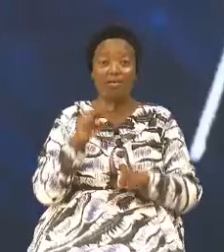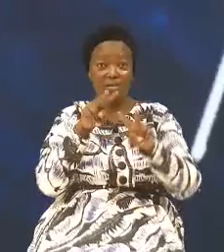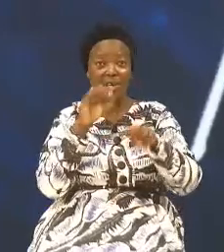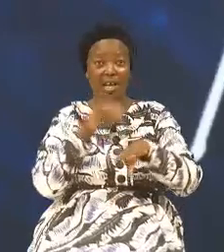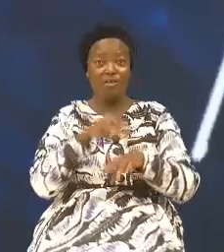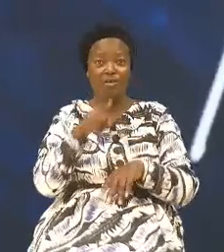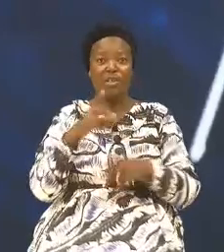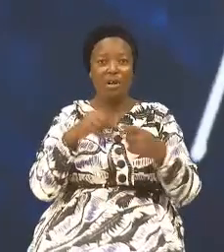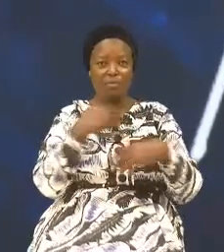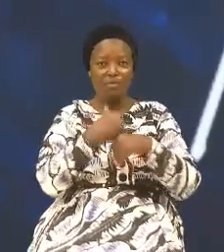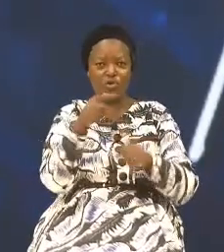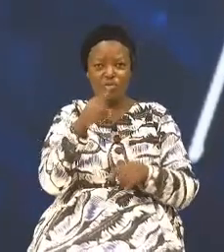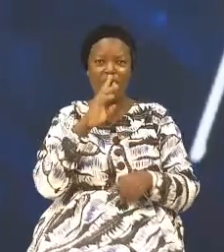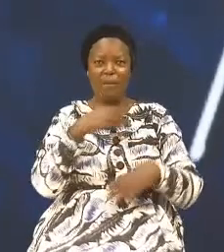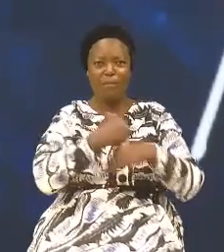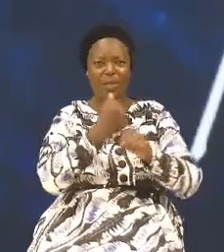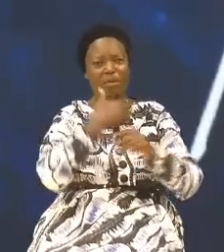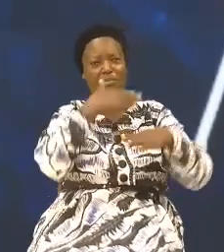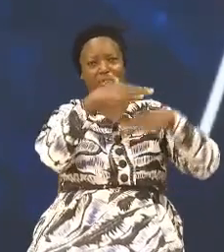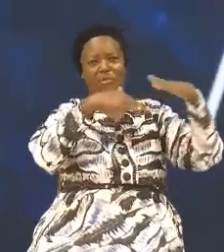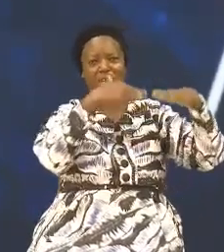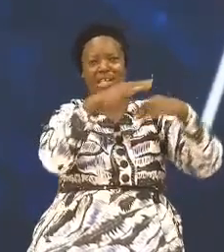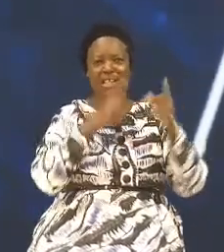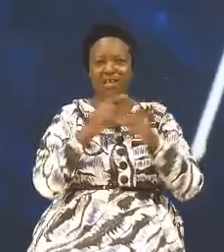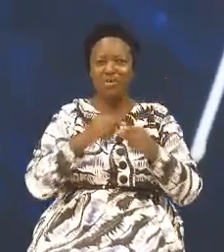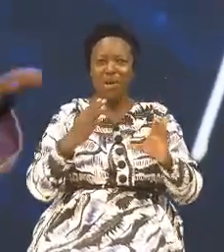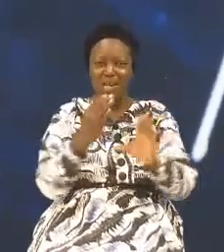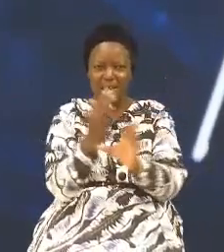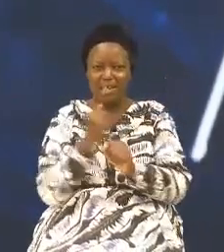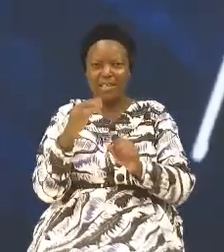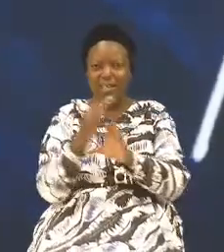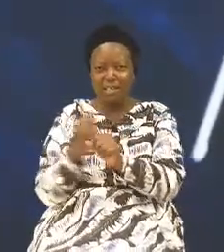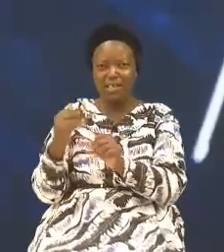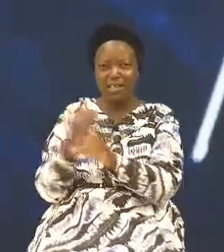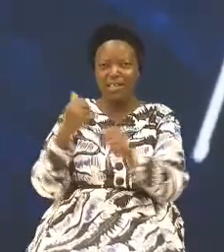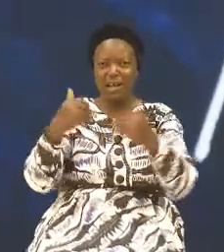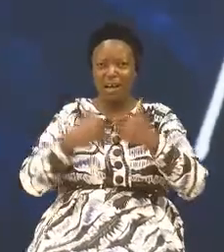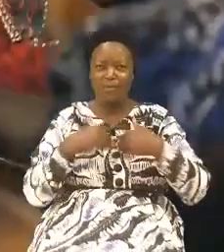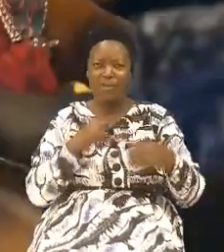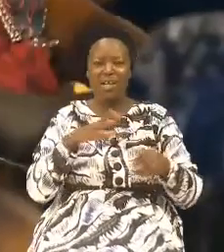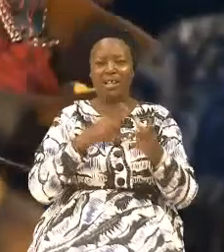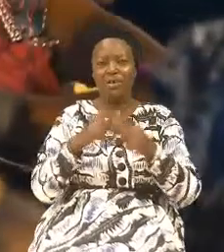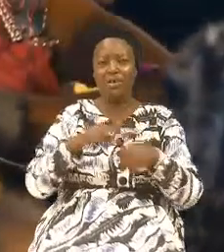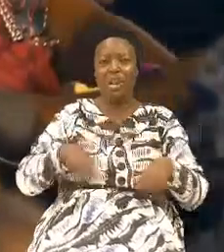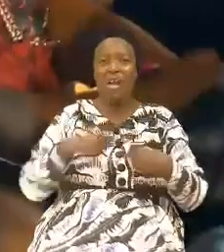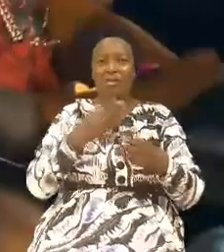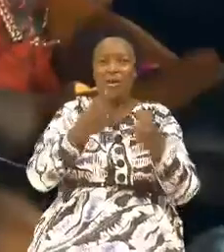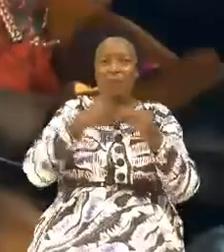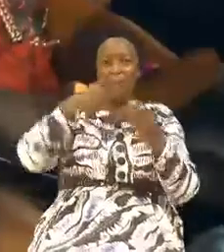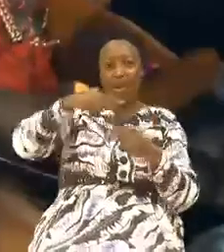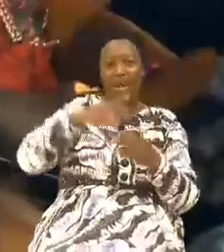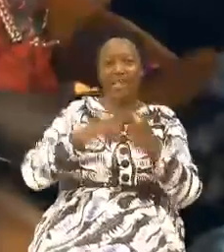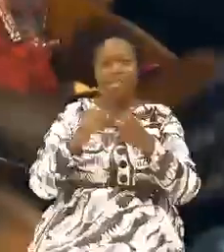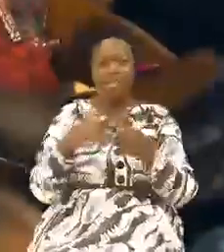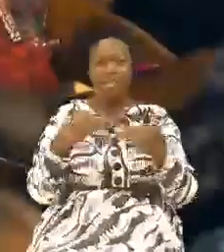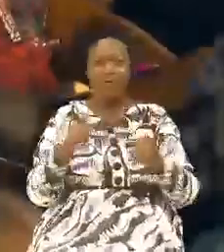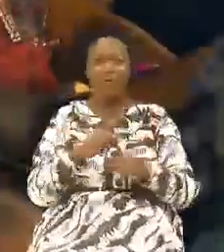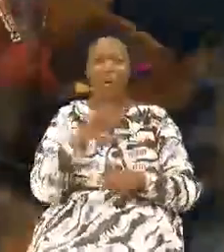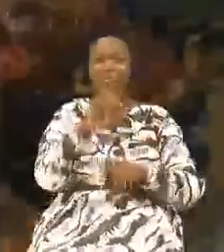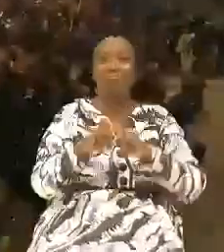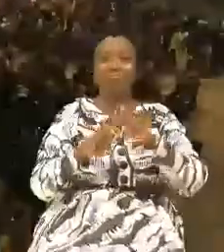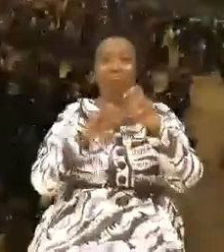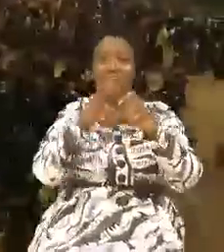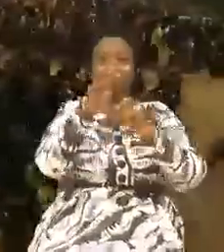progress. You are possessing, and your life is turning around, and you are climbing to